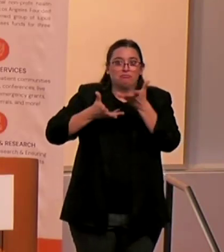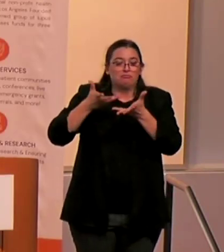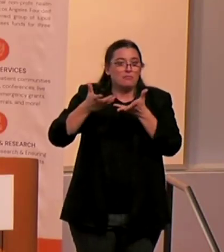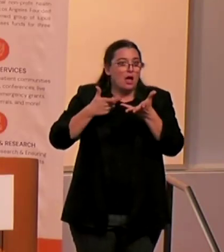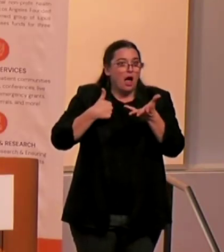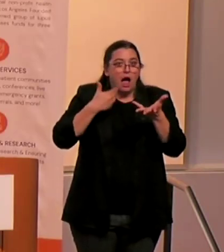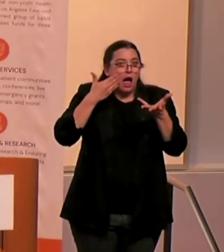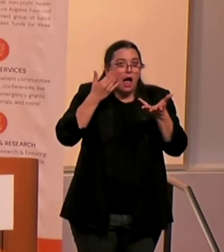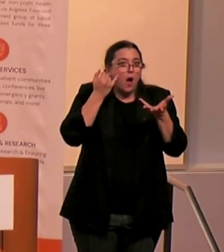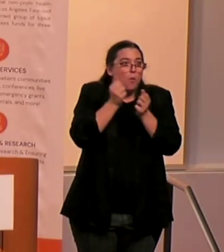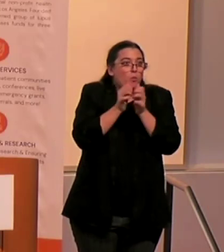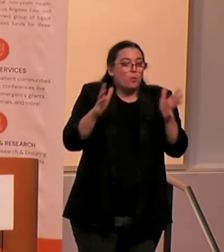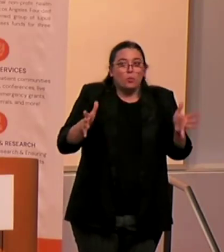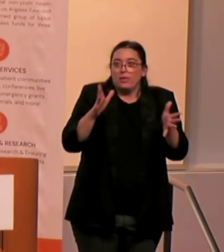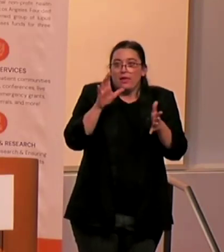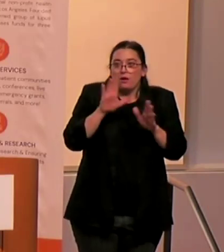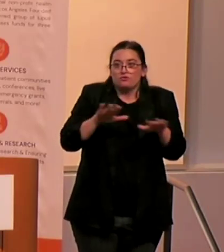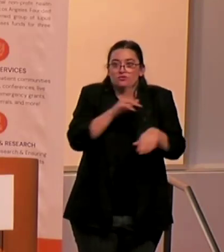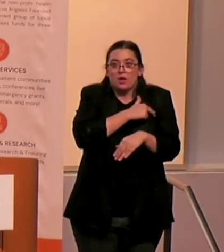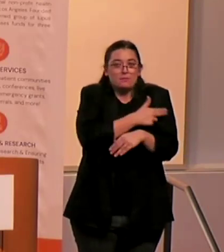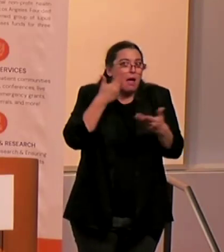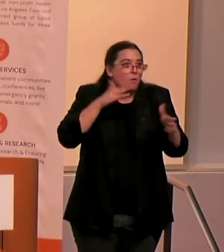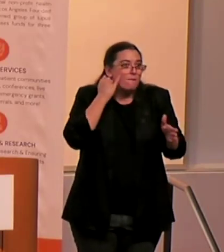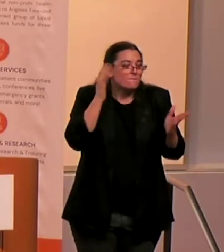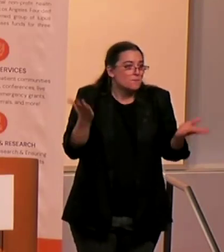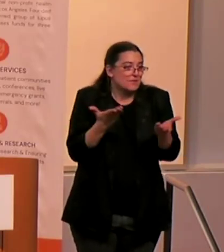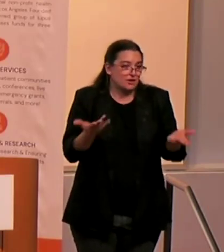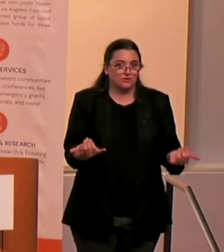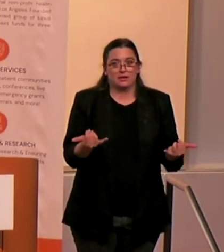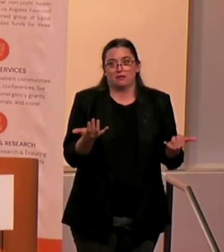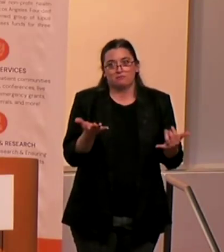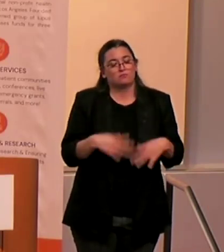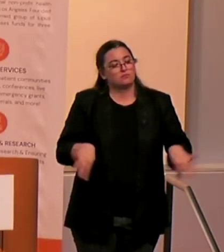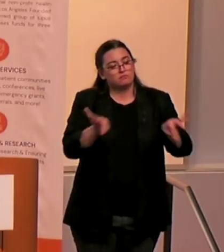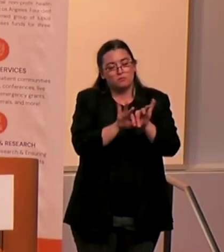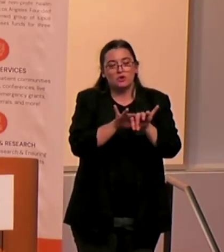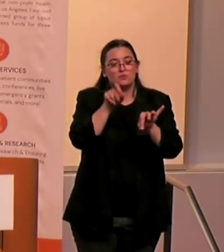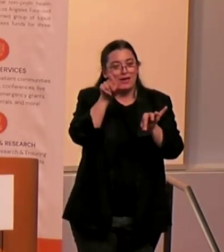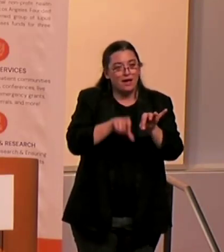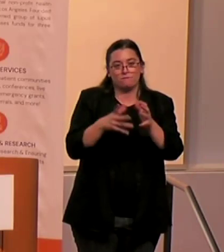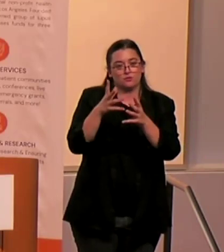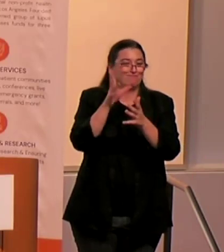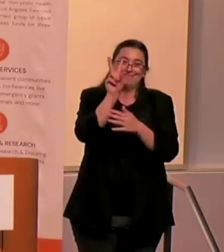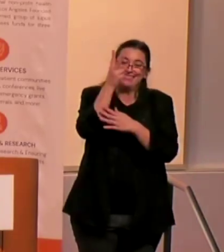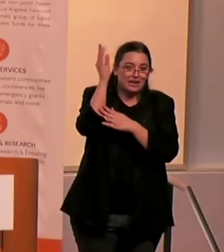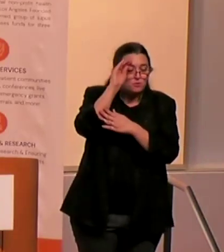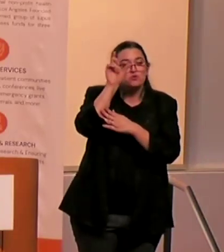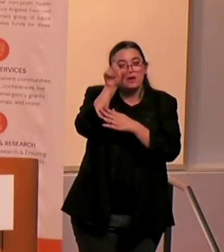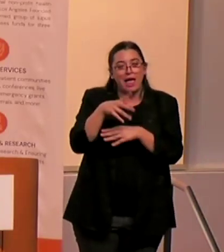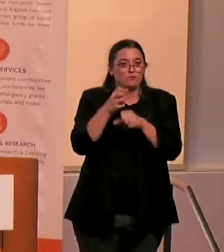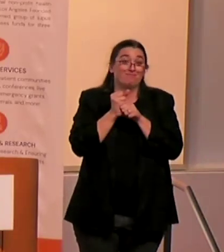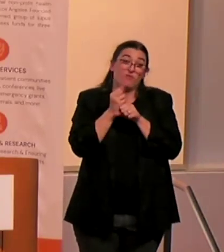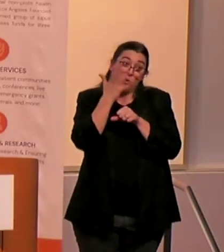I'd be here today talking to you wonderful people. So it is very important. If you need to get a second opinion, it saved my